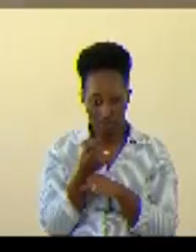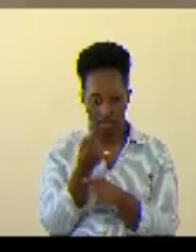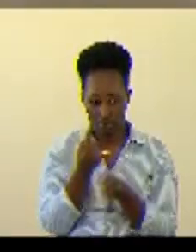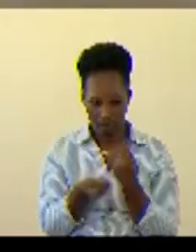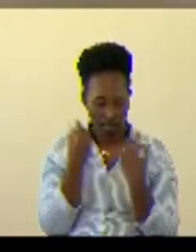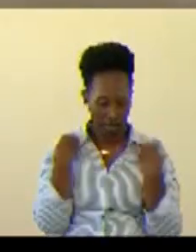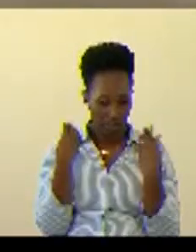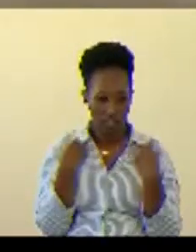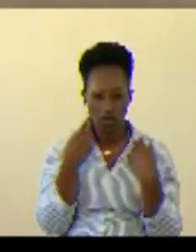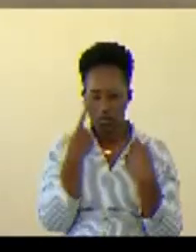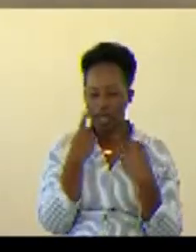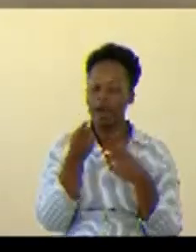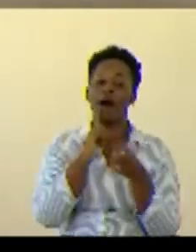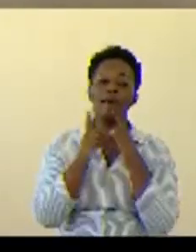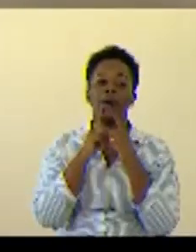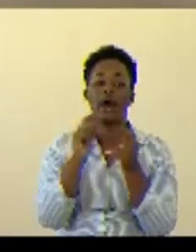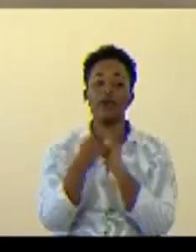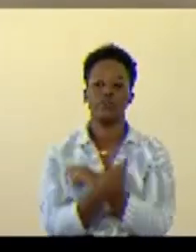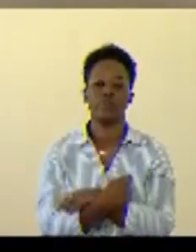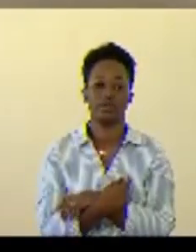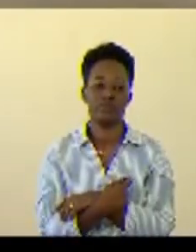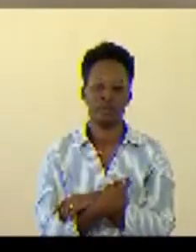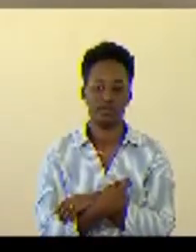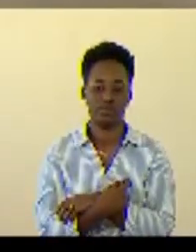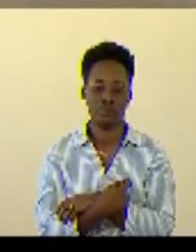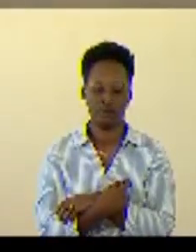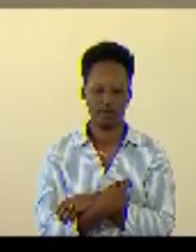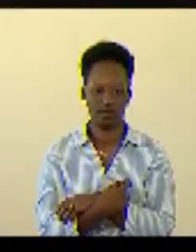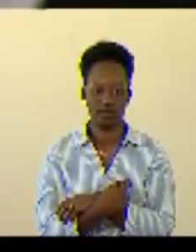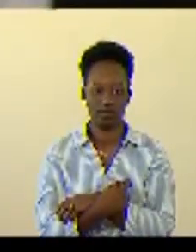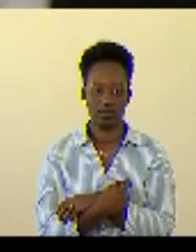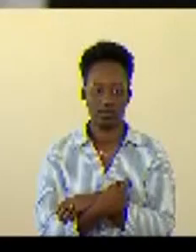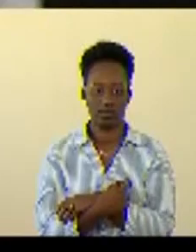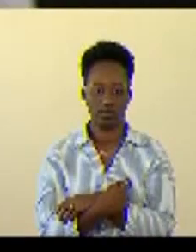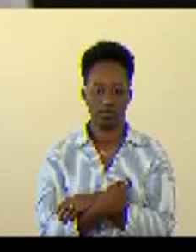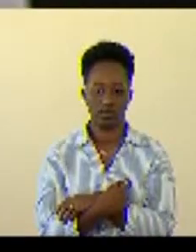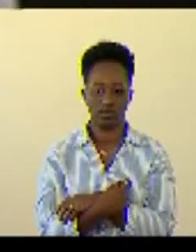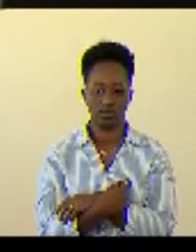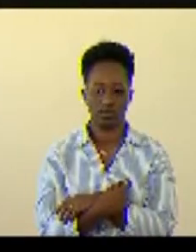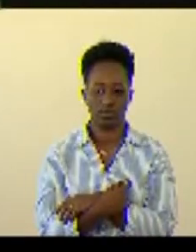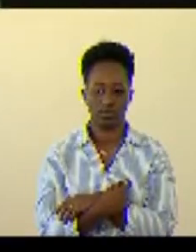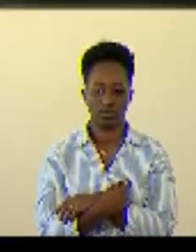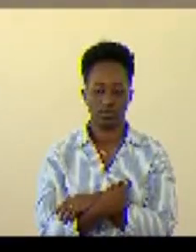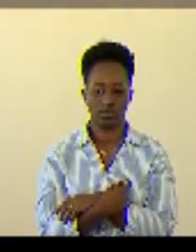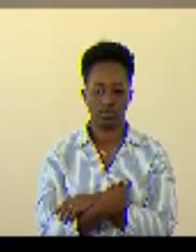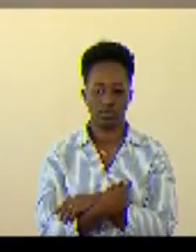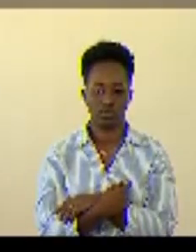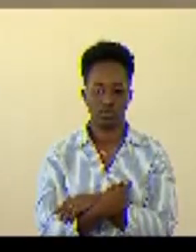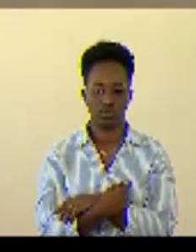color changing. Color changing. Color changing is very important. Color changing. Color